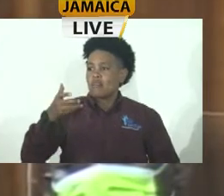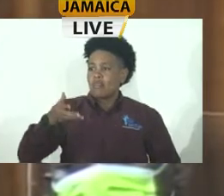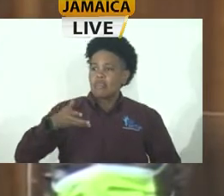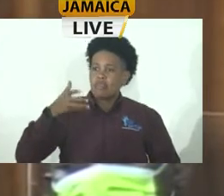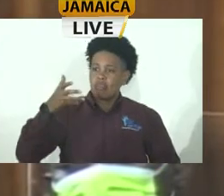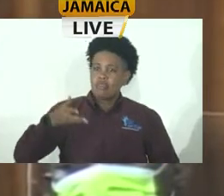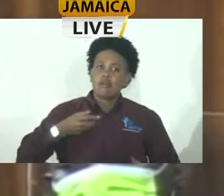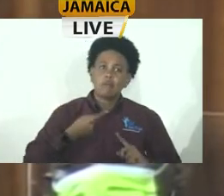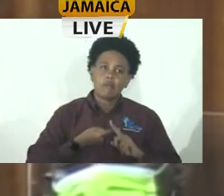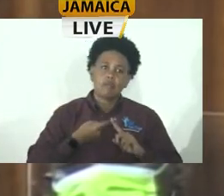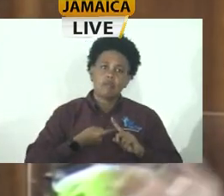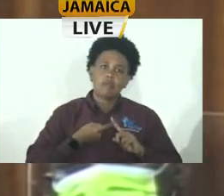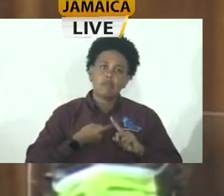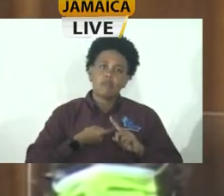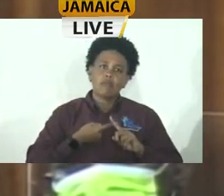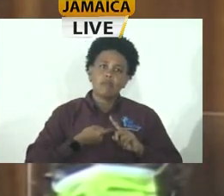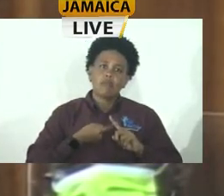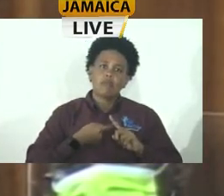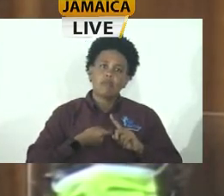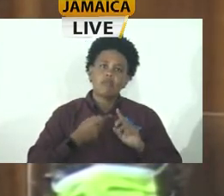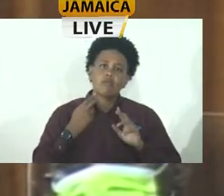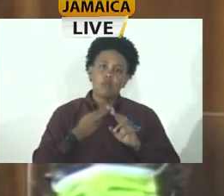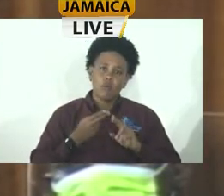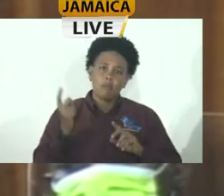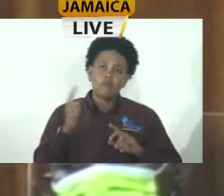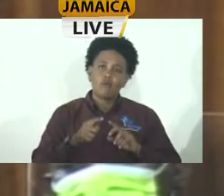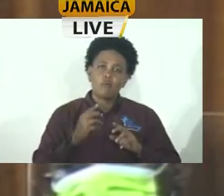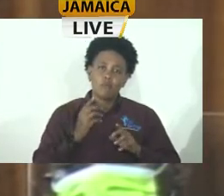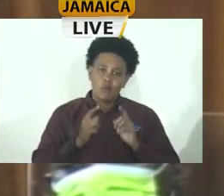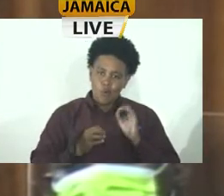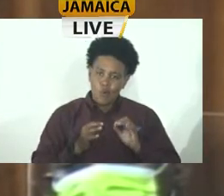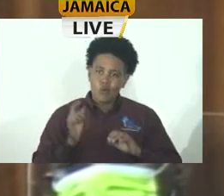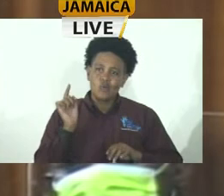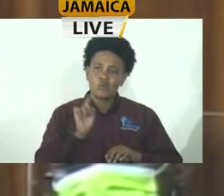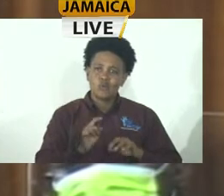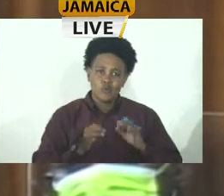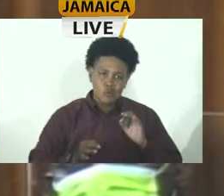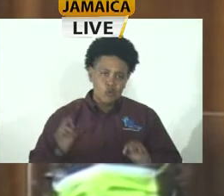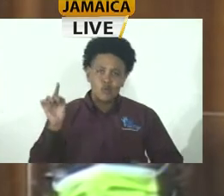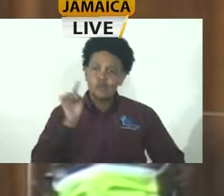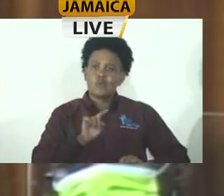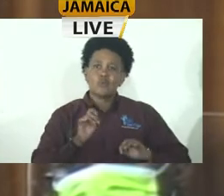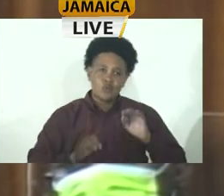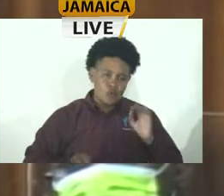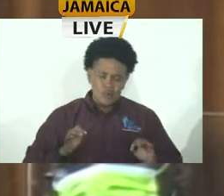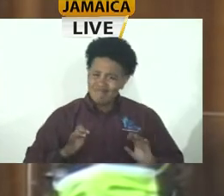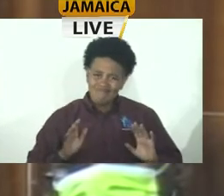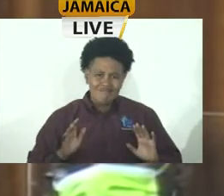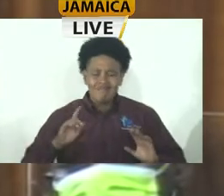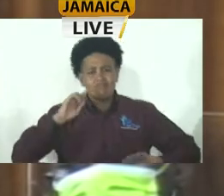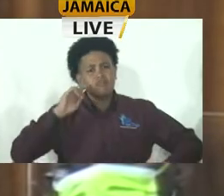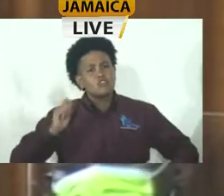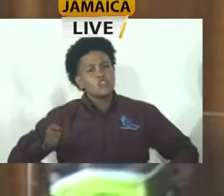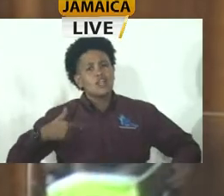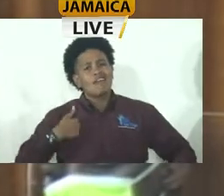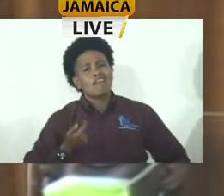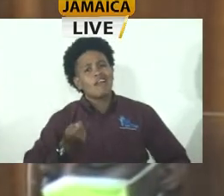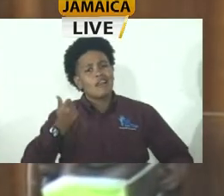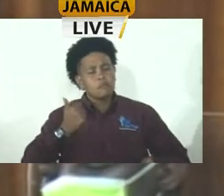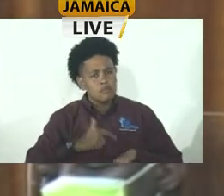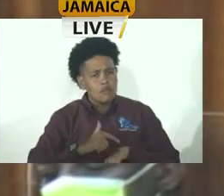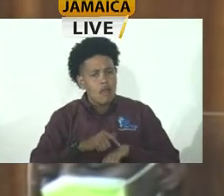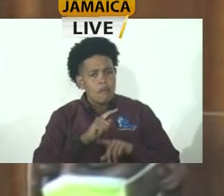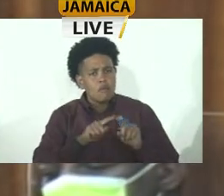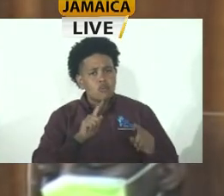after months mention the after mention day and in those circumstances the judge really has very little choice but to